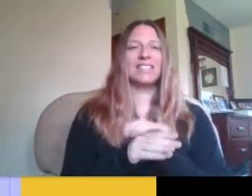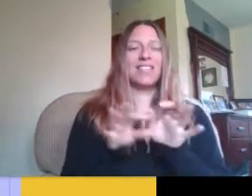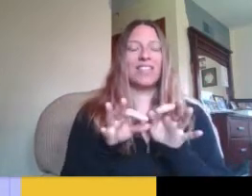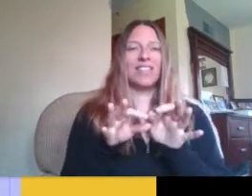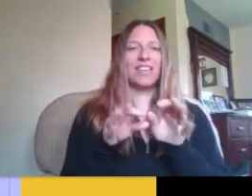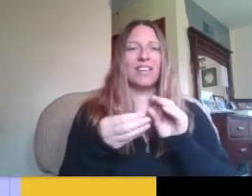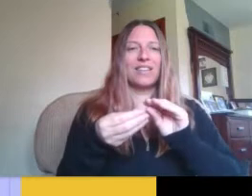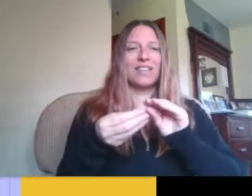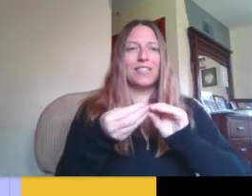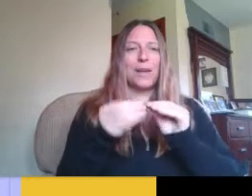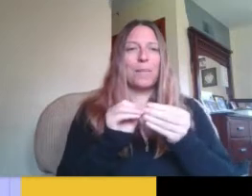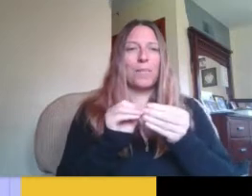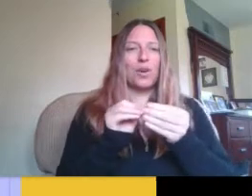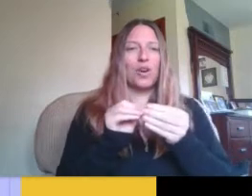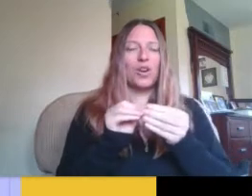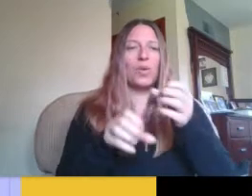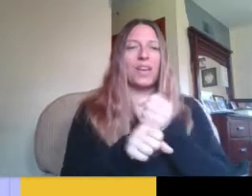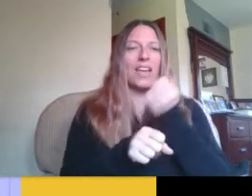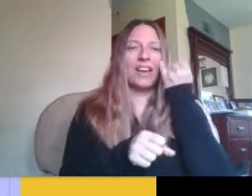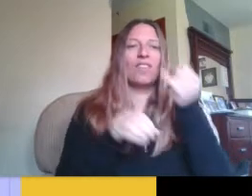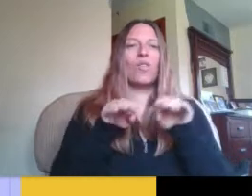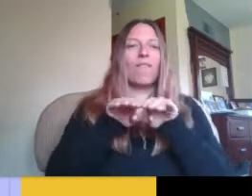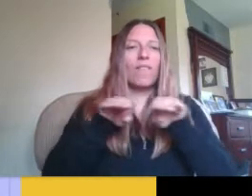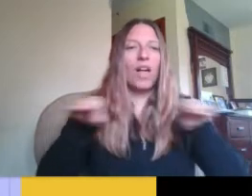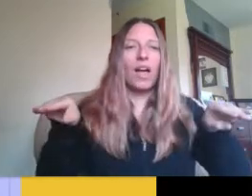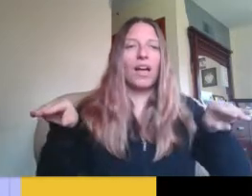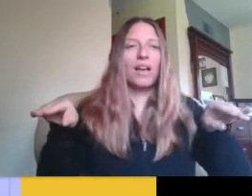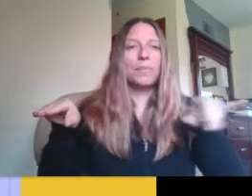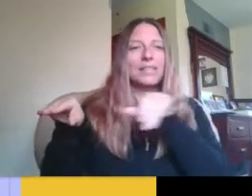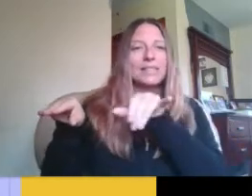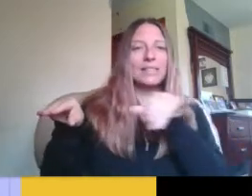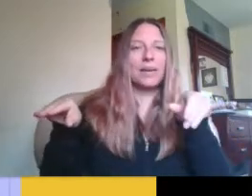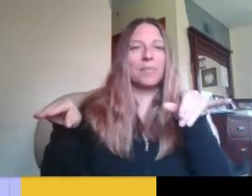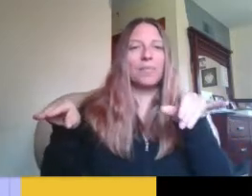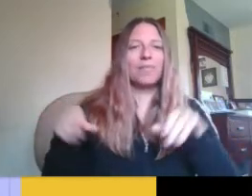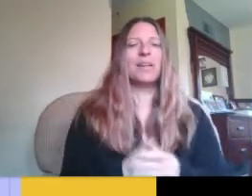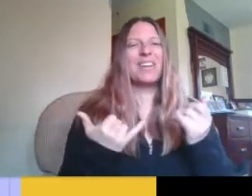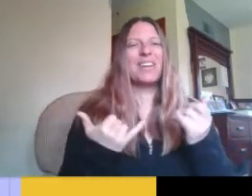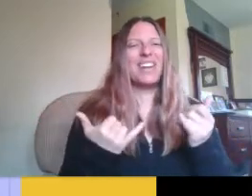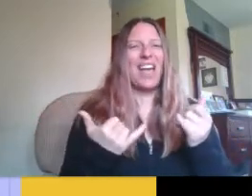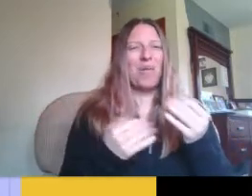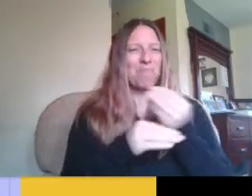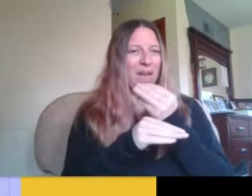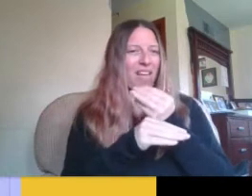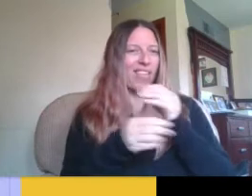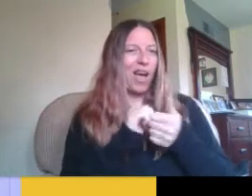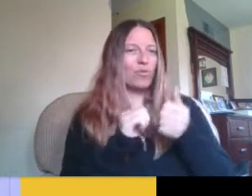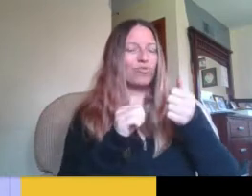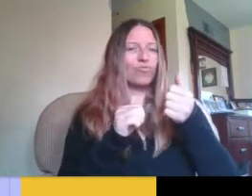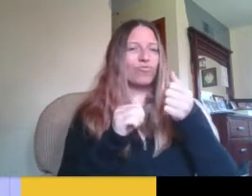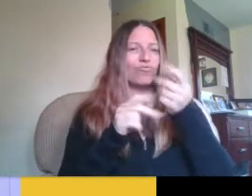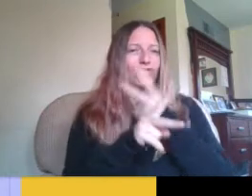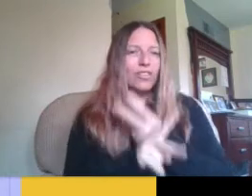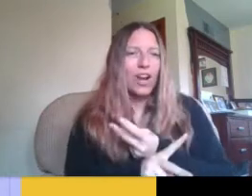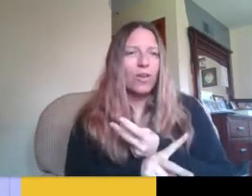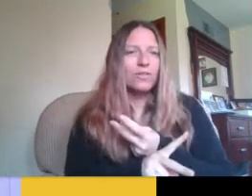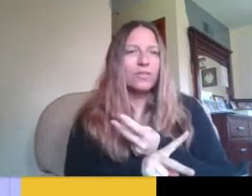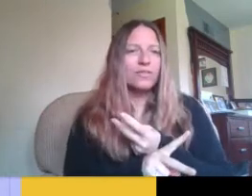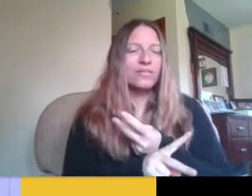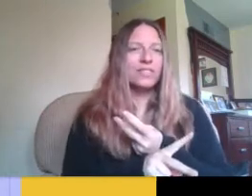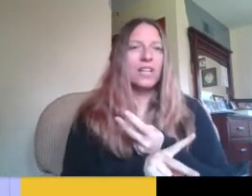all of the different data values into one consistent value. But is there a way that we could use math to calculate the mean of a data set? After